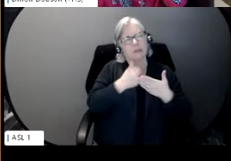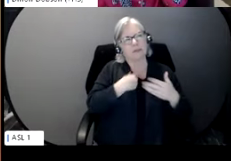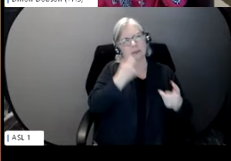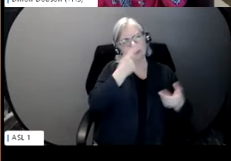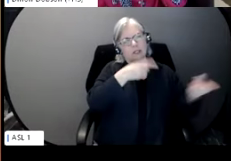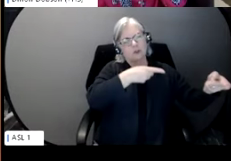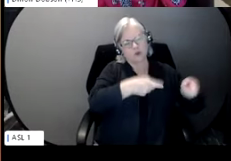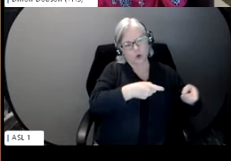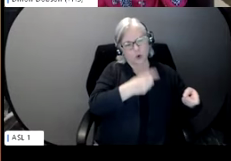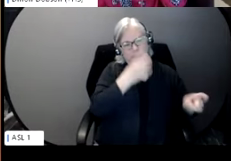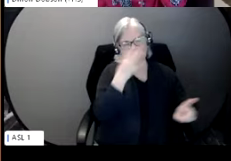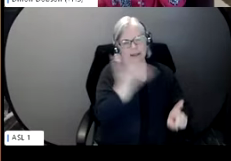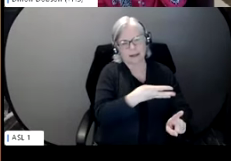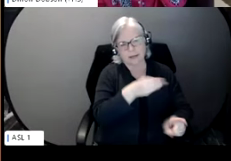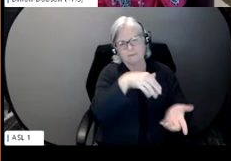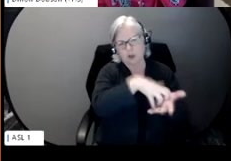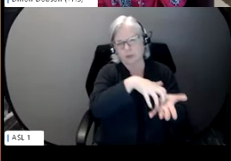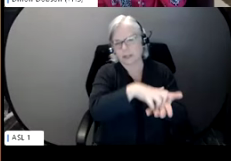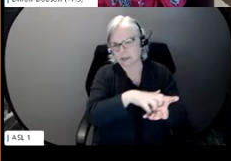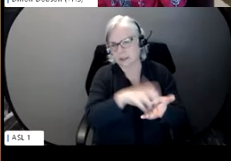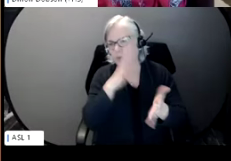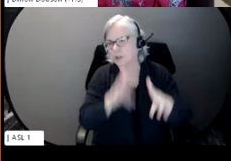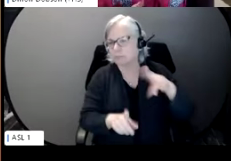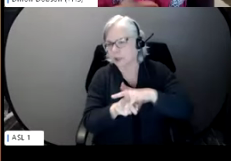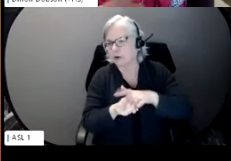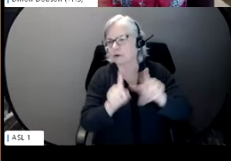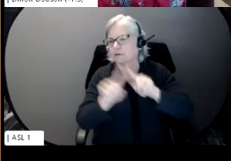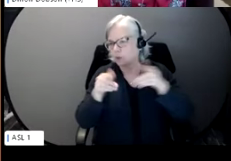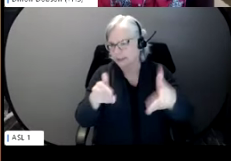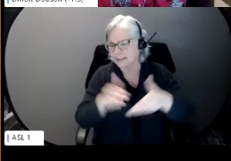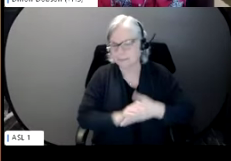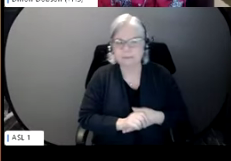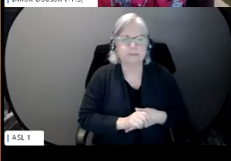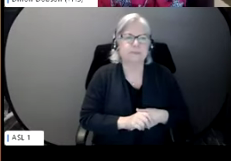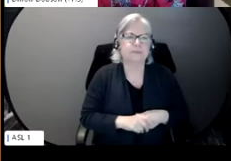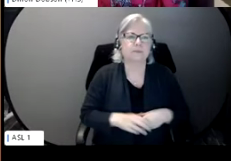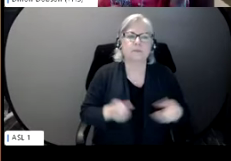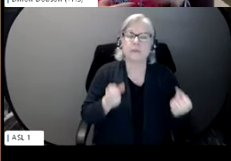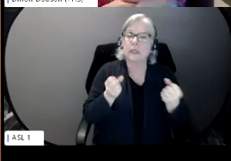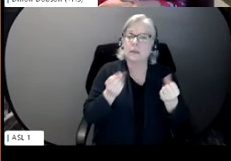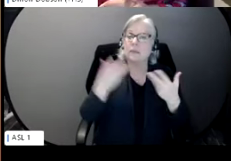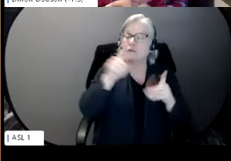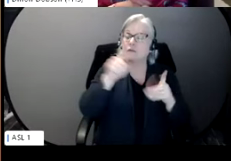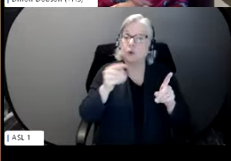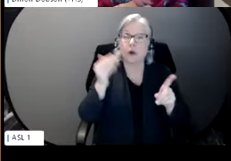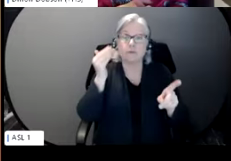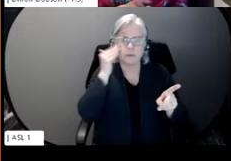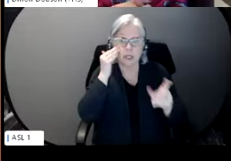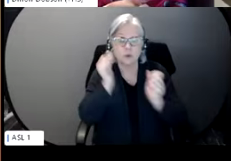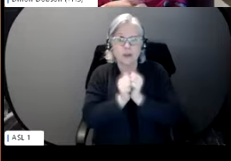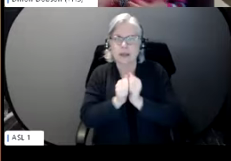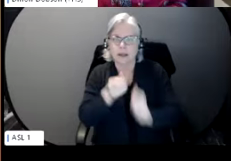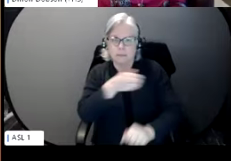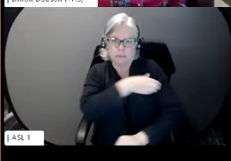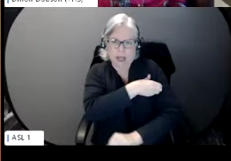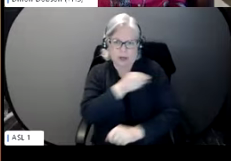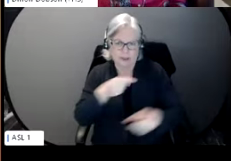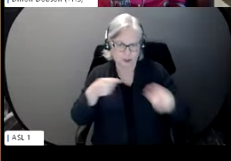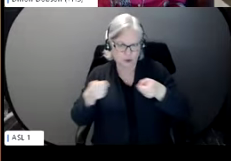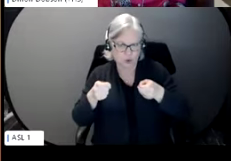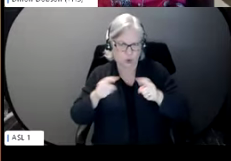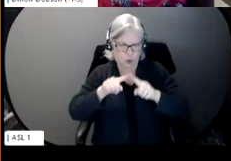as it shows up in multiple ways. Many of you might be familiar with the power and control wheel. And so